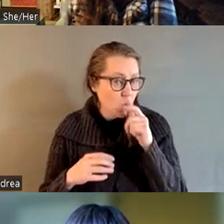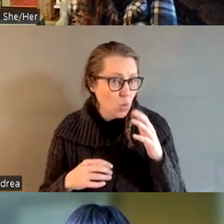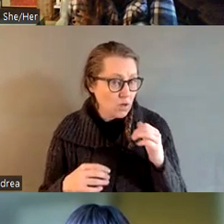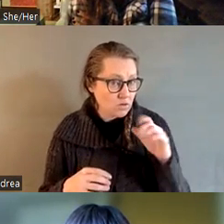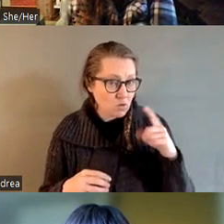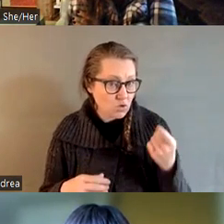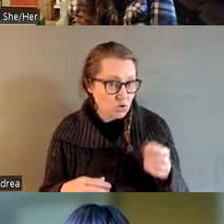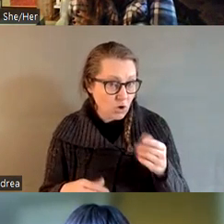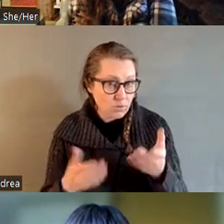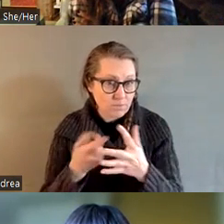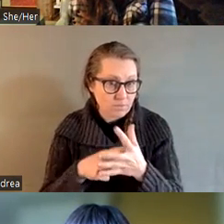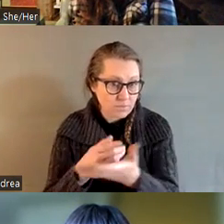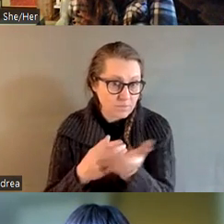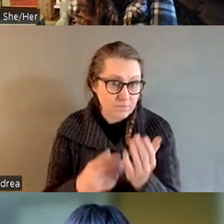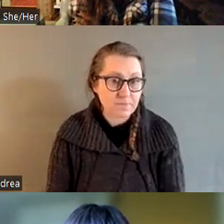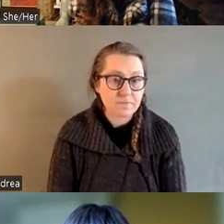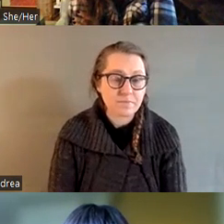to start?